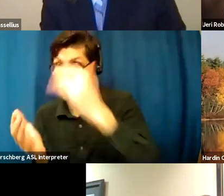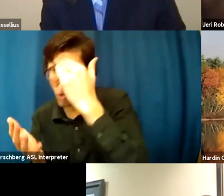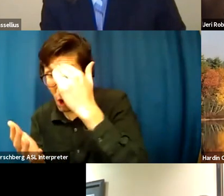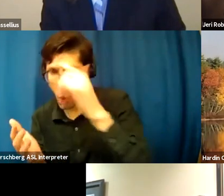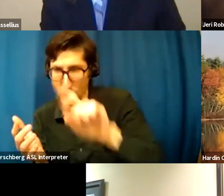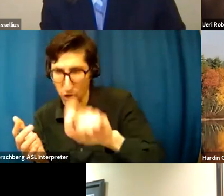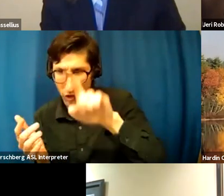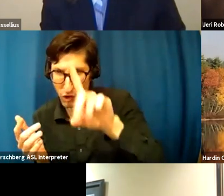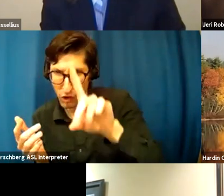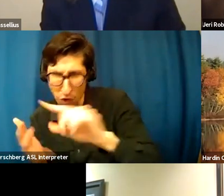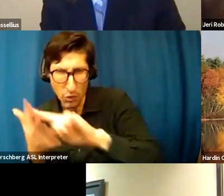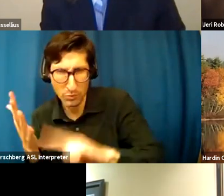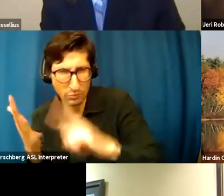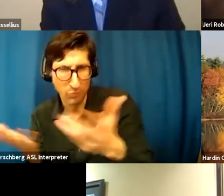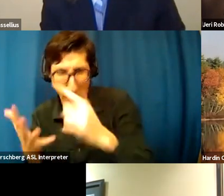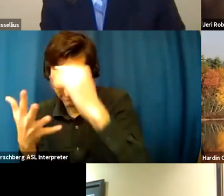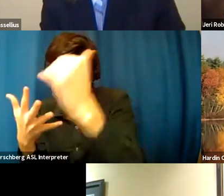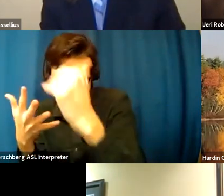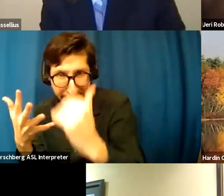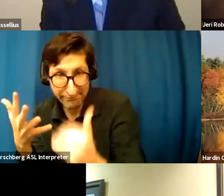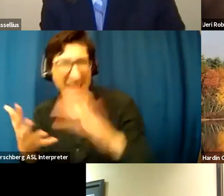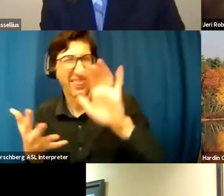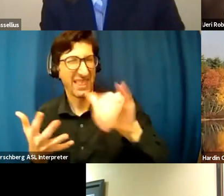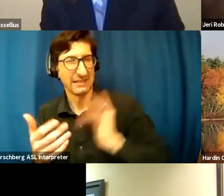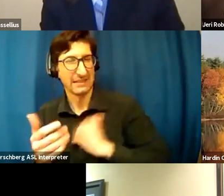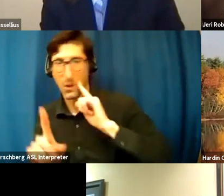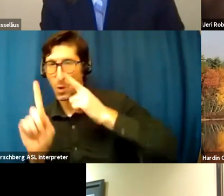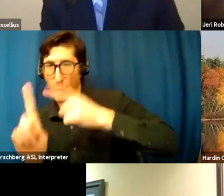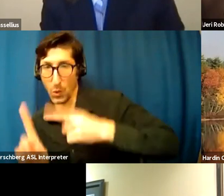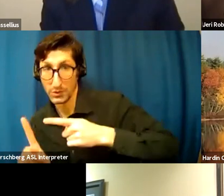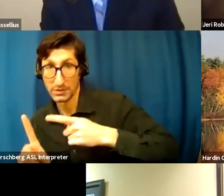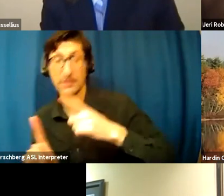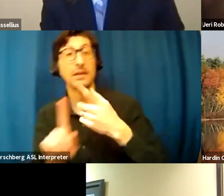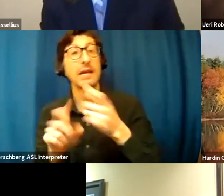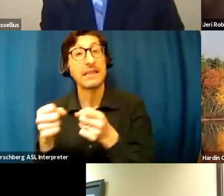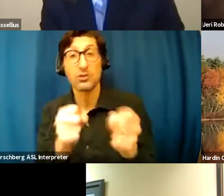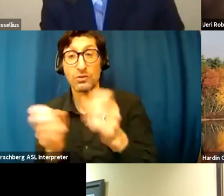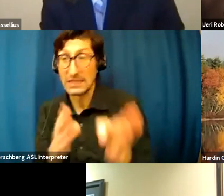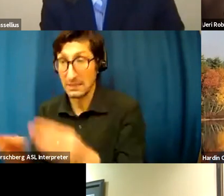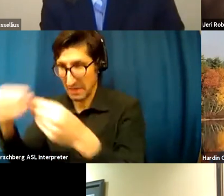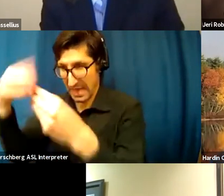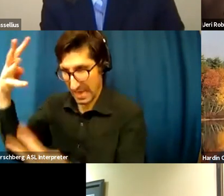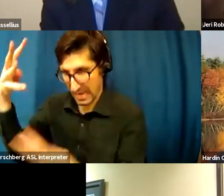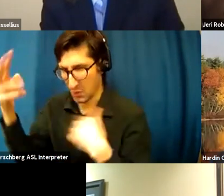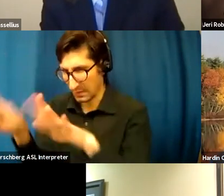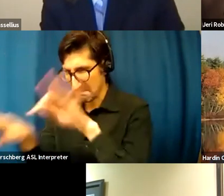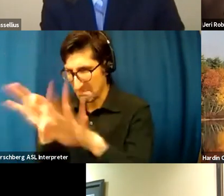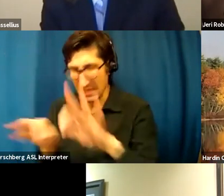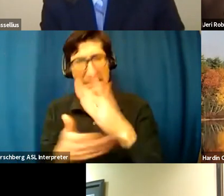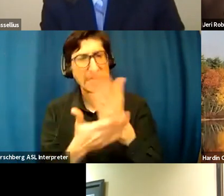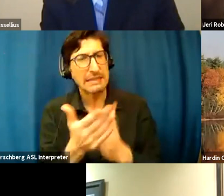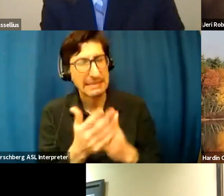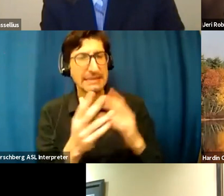these our goals. And from the strategic plan, we selected a set of non-negotiable community